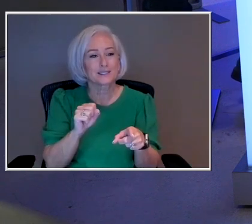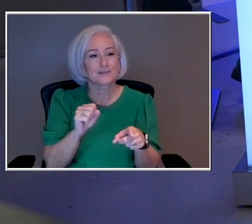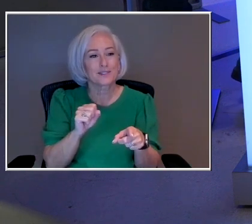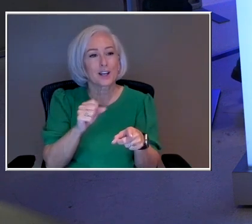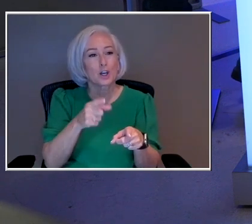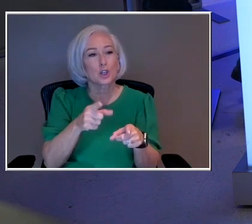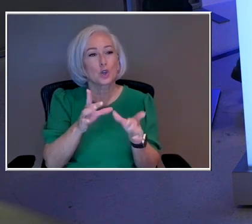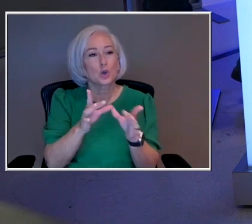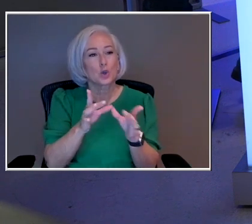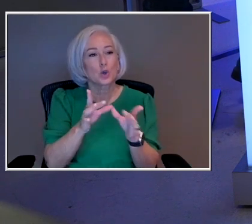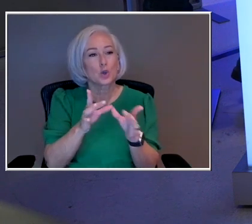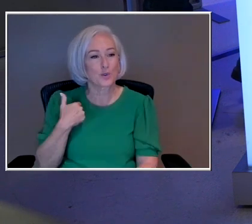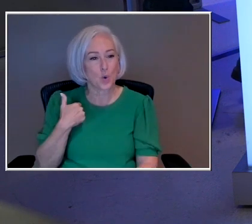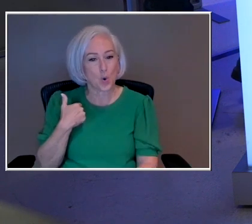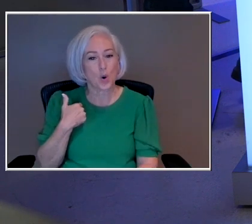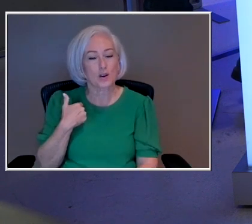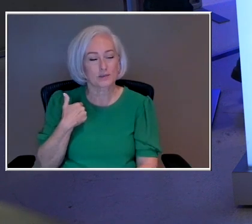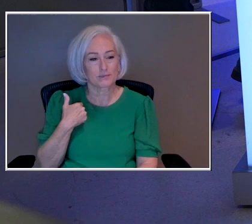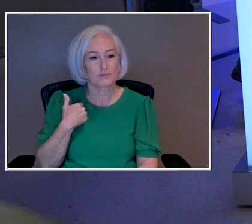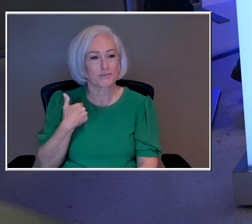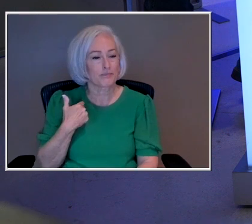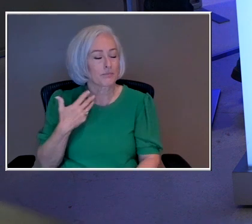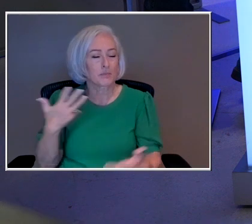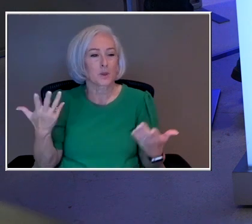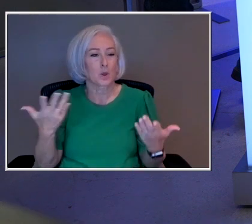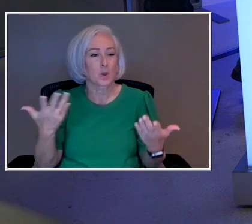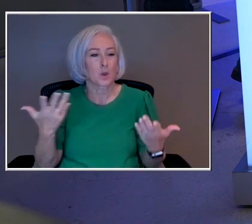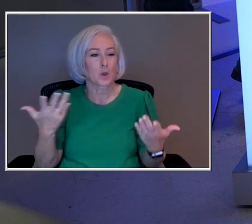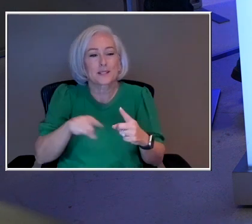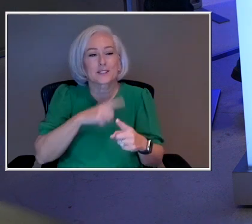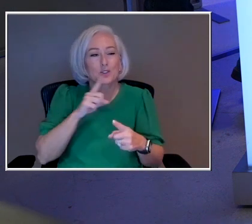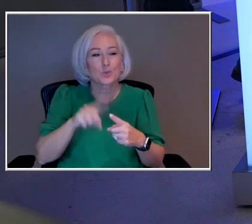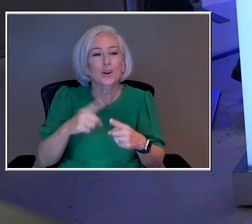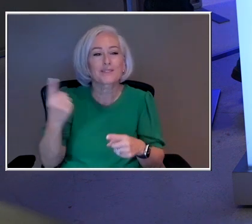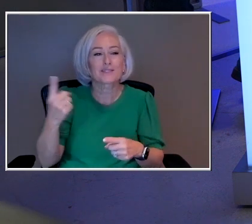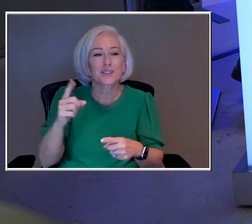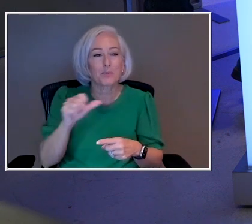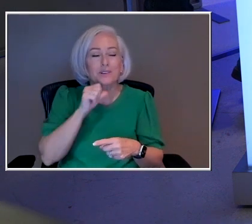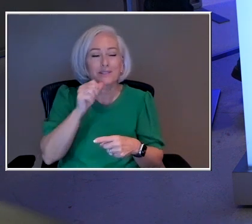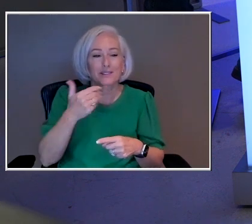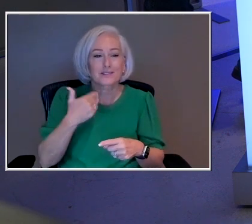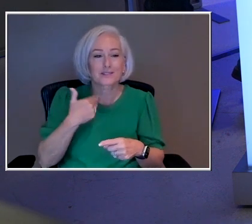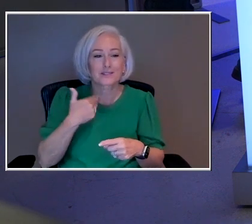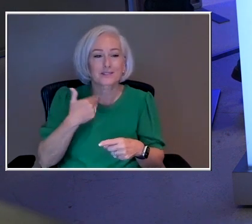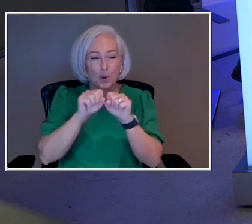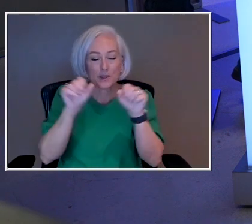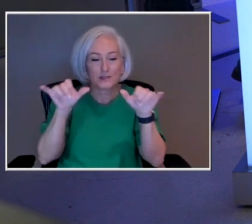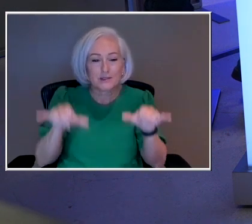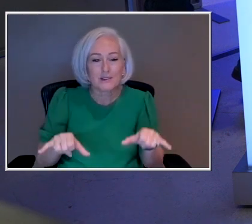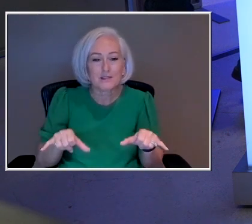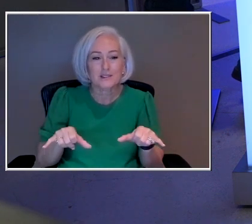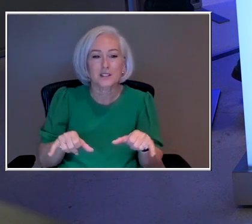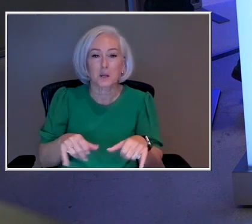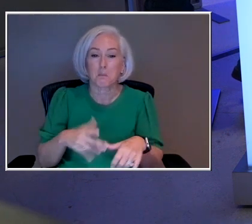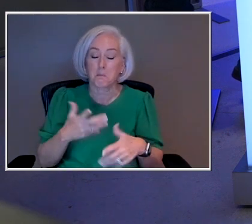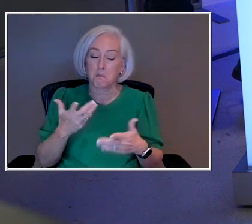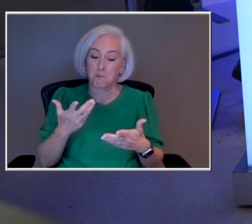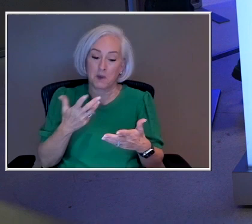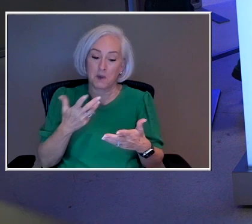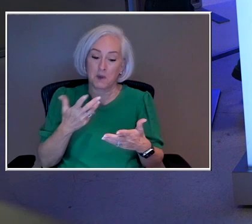mean, what happens when somebody doesn't have that support system around them, whether it be work and church and friends and